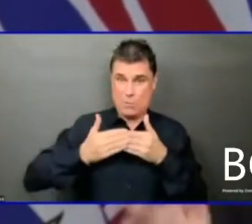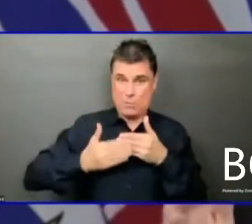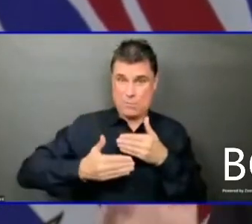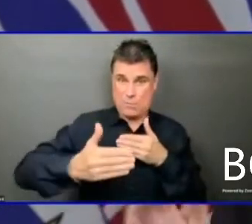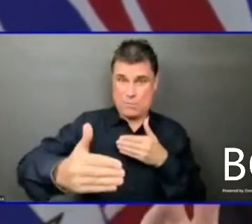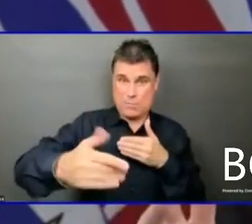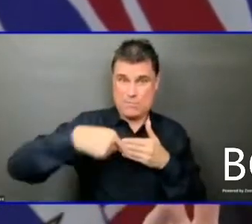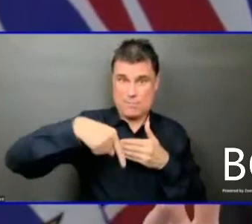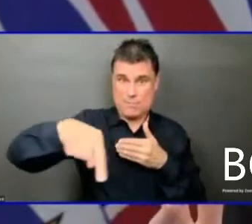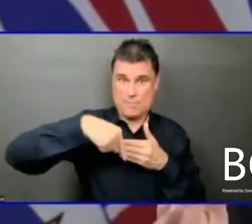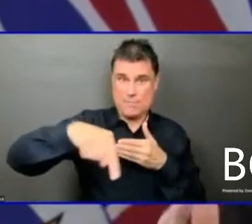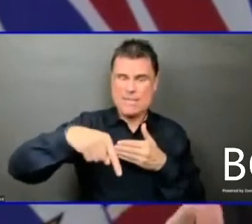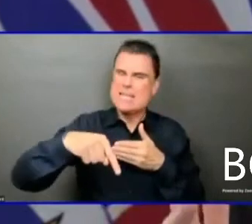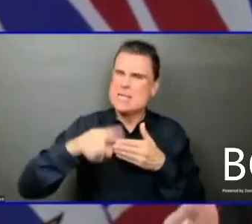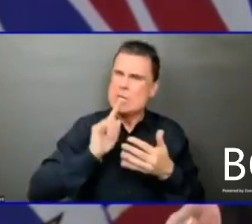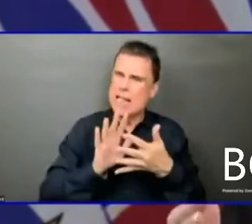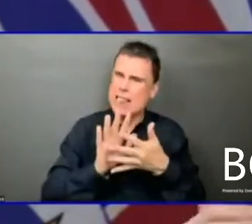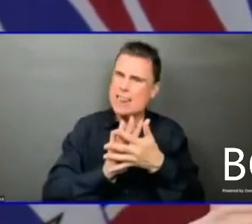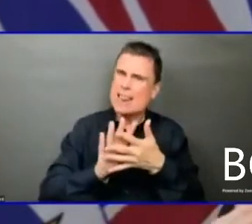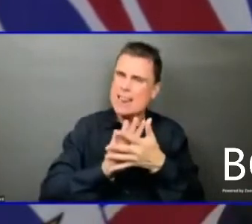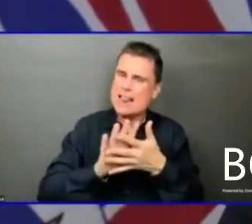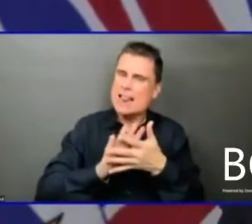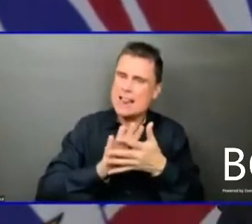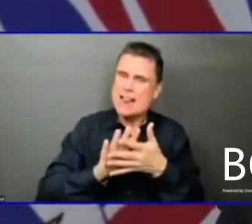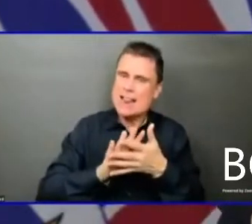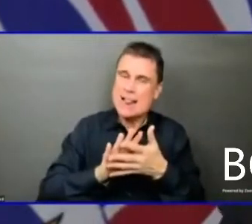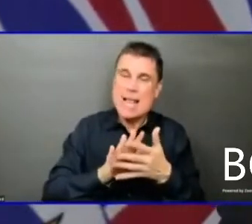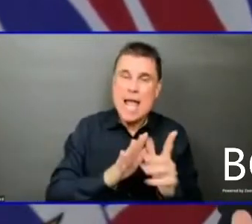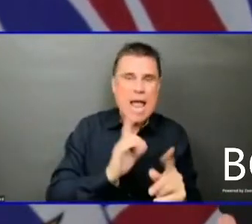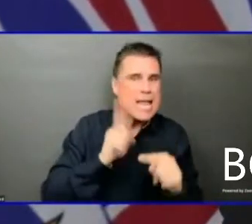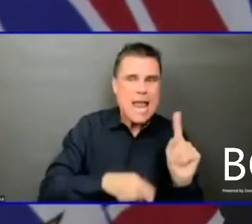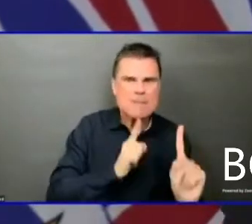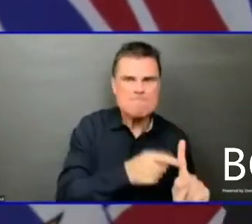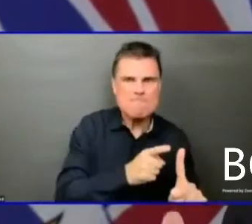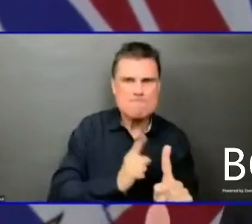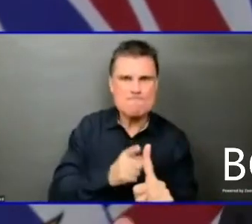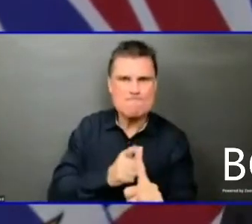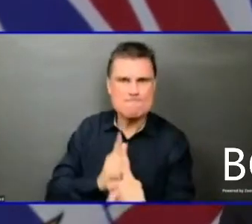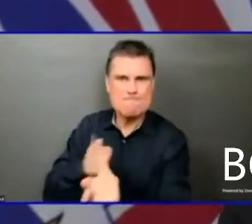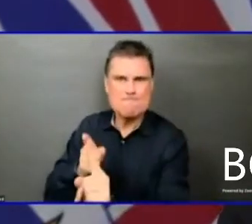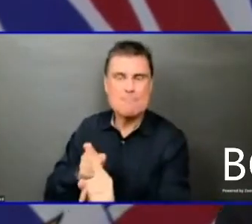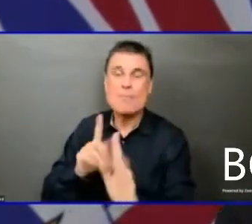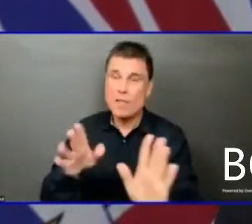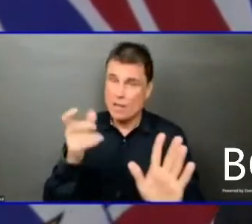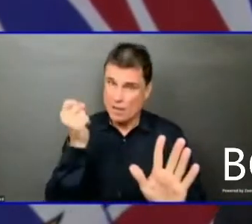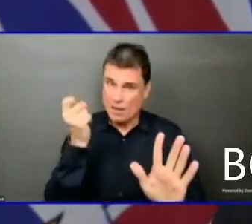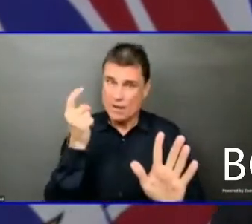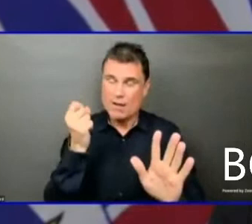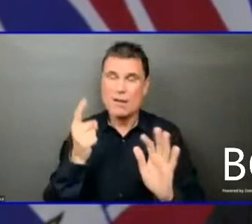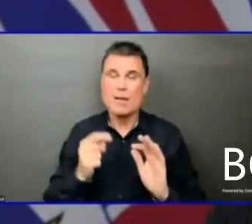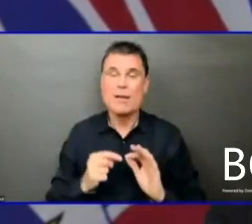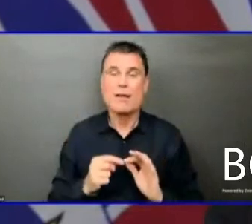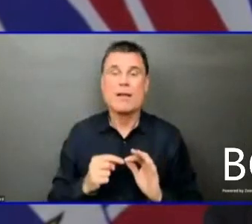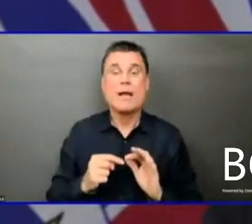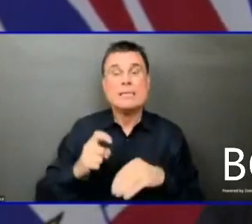we need to buy some time to understand if the positive things that we're seeing are going to allow us